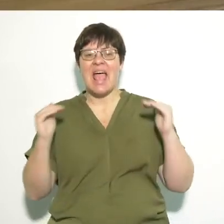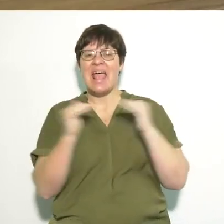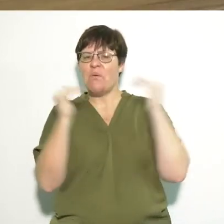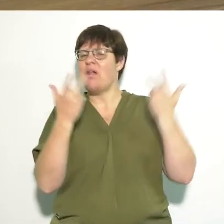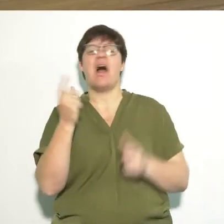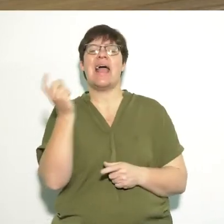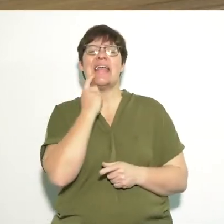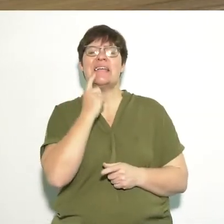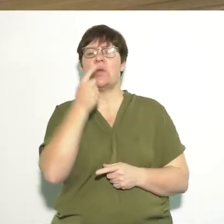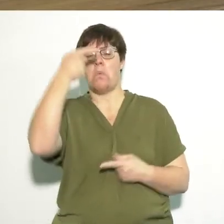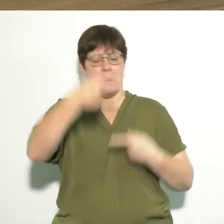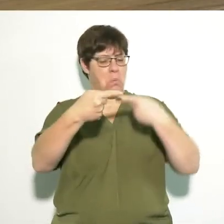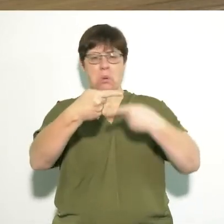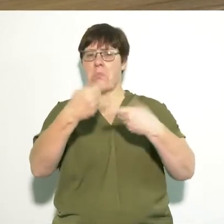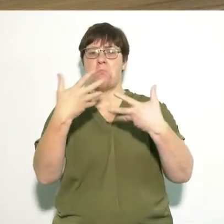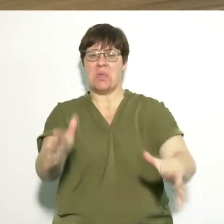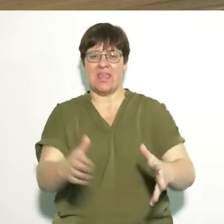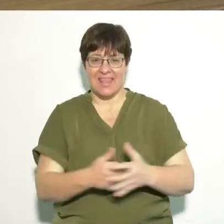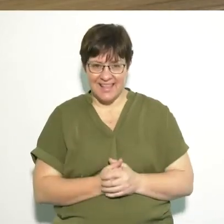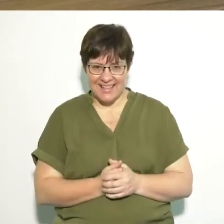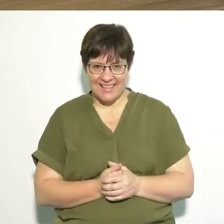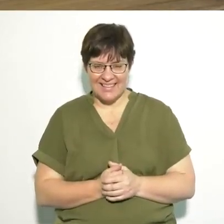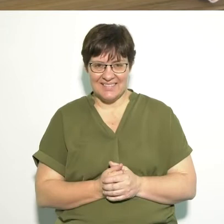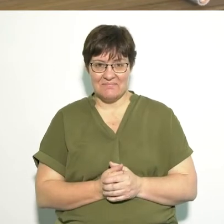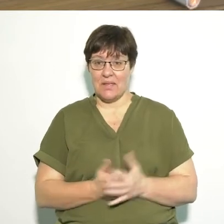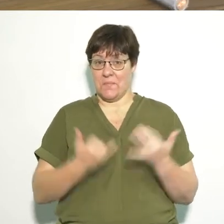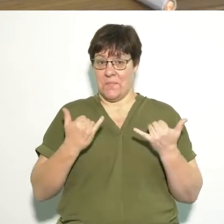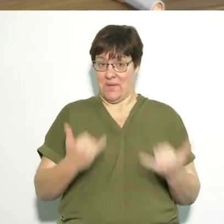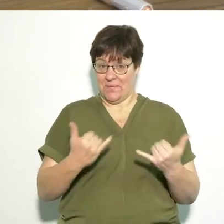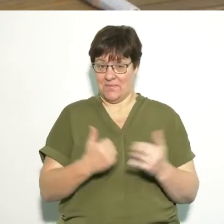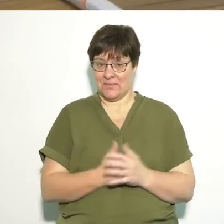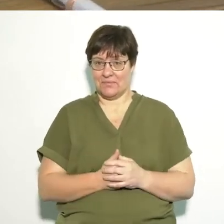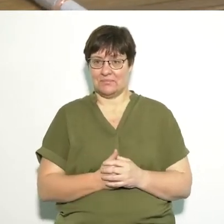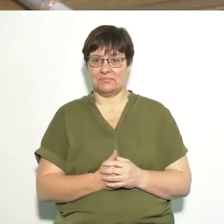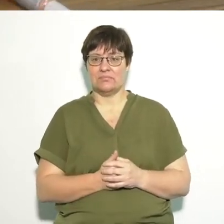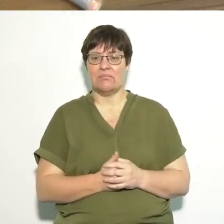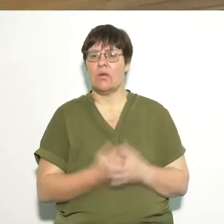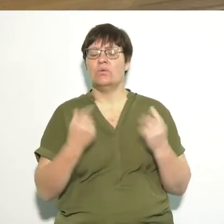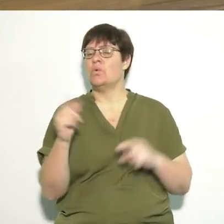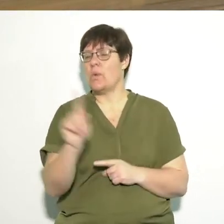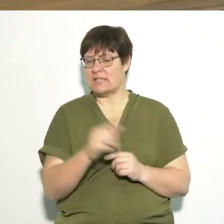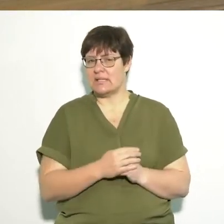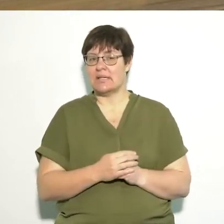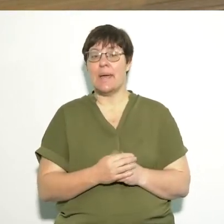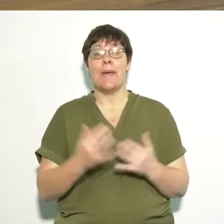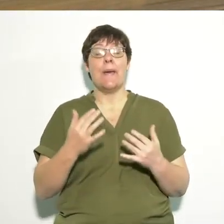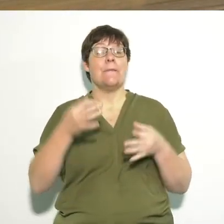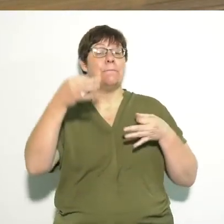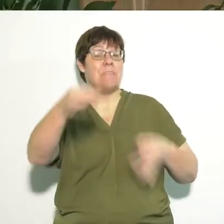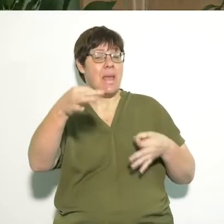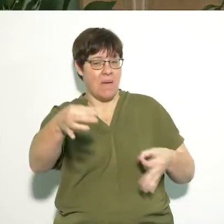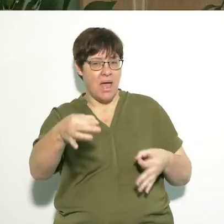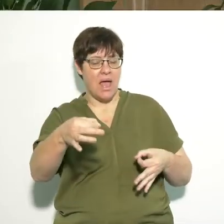is nice and easy because it just looks like that, doesn't it? So over here, what I've done is I've taken a piece of